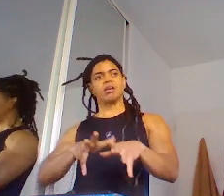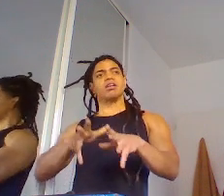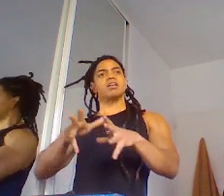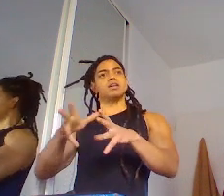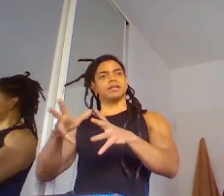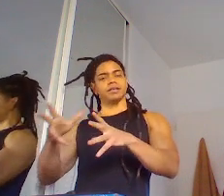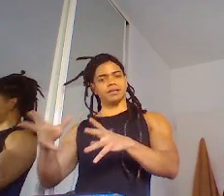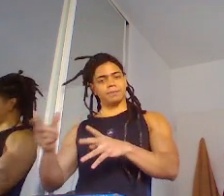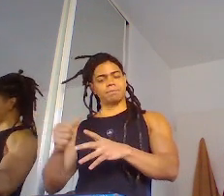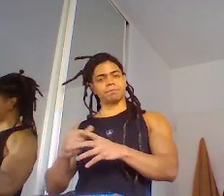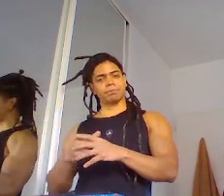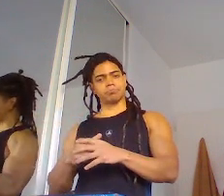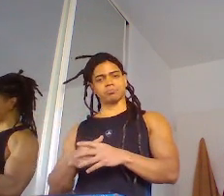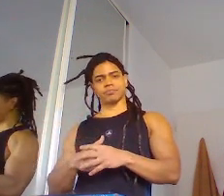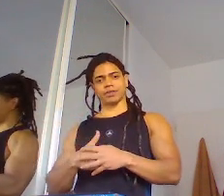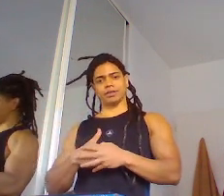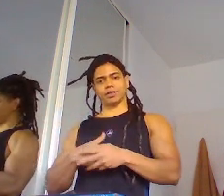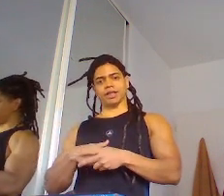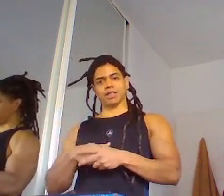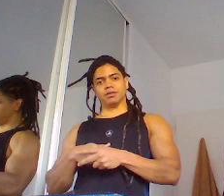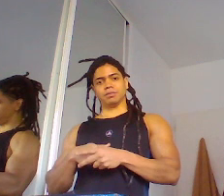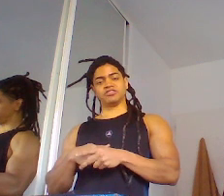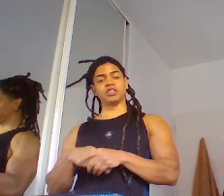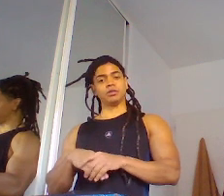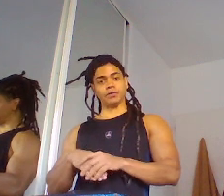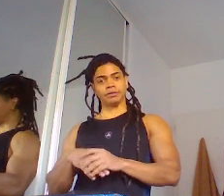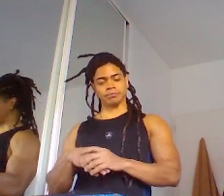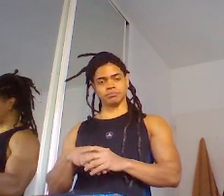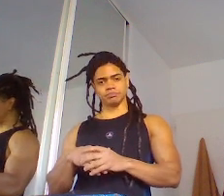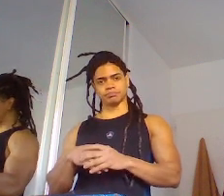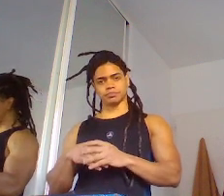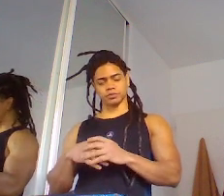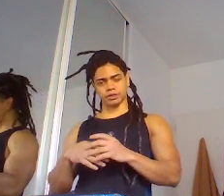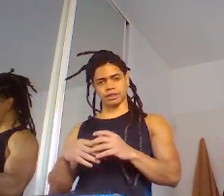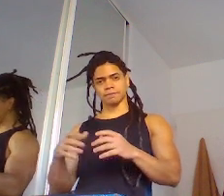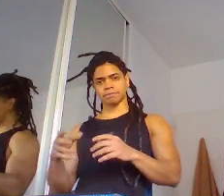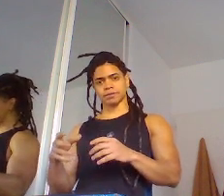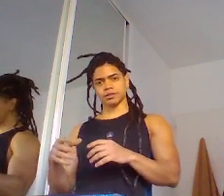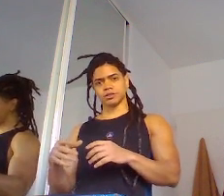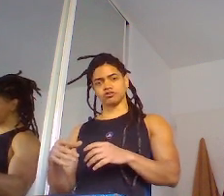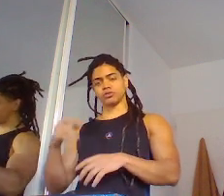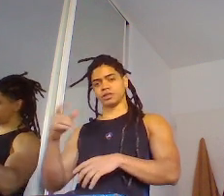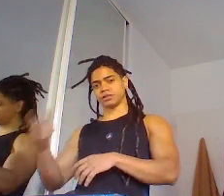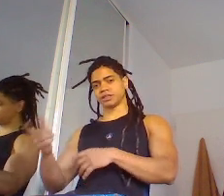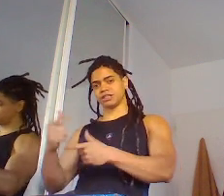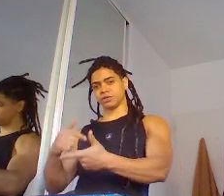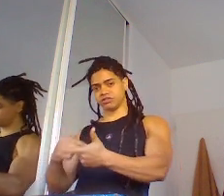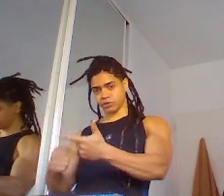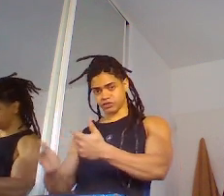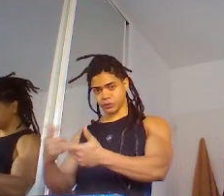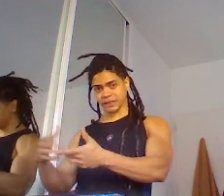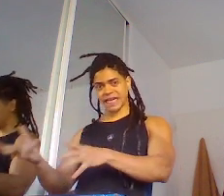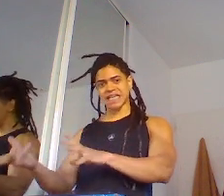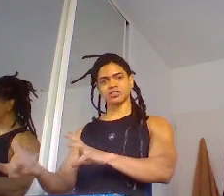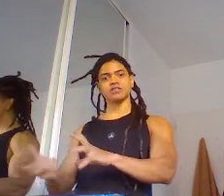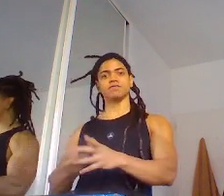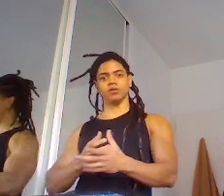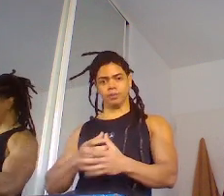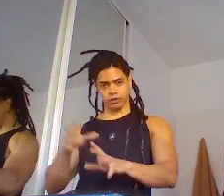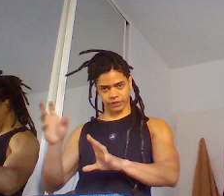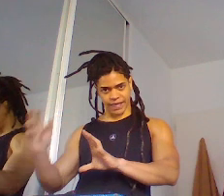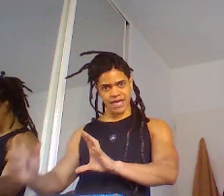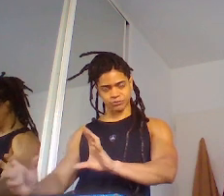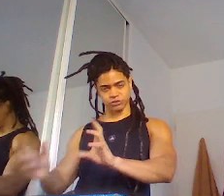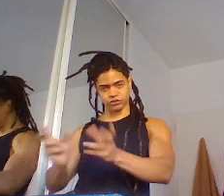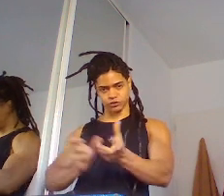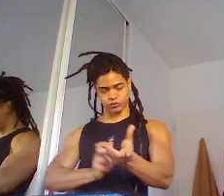sell a, a machinery, okay, so this activity is registered as a cash inflow